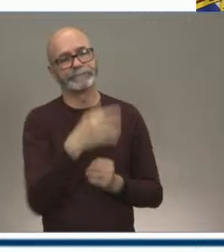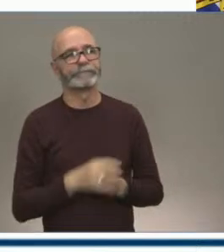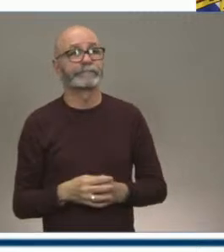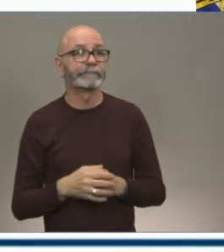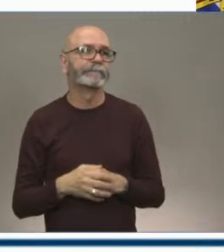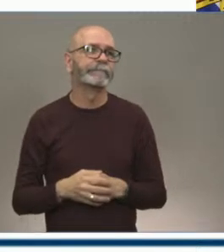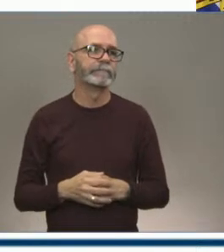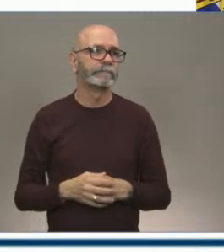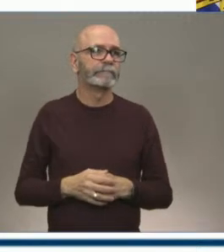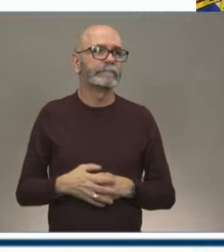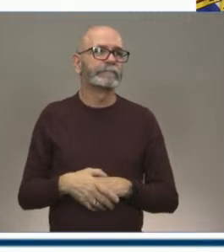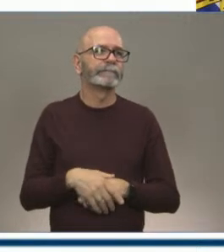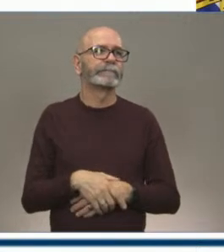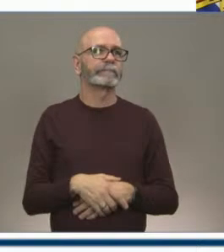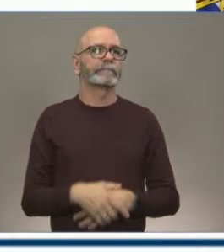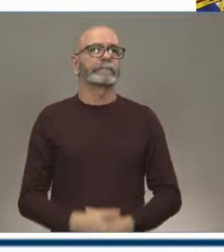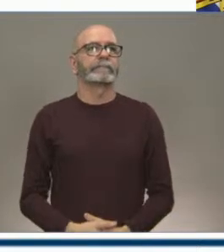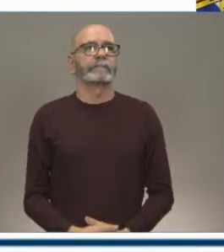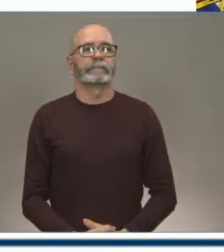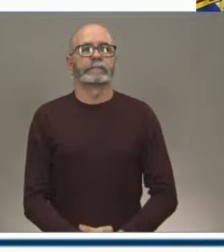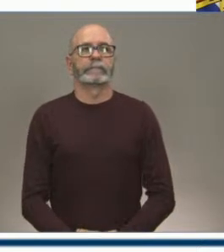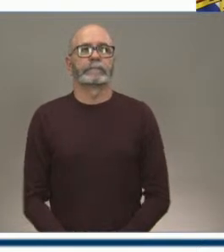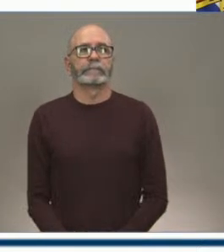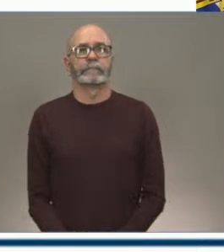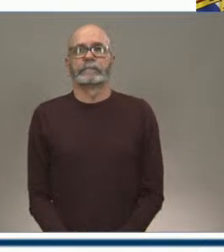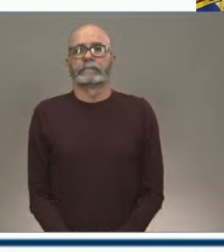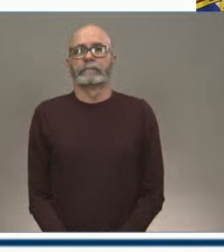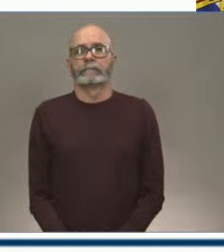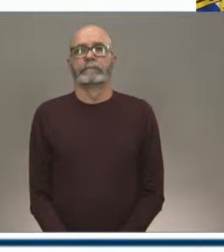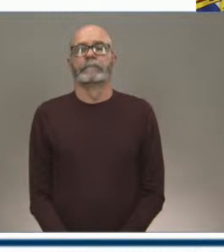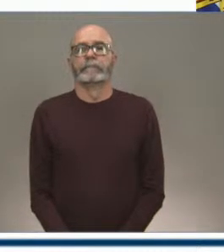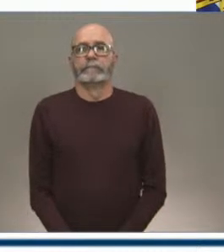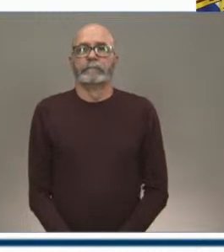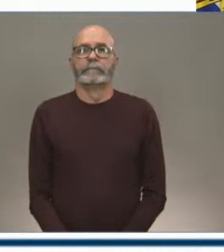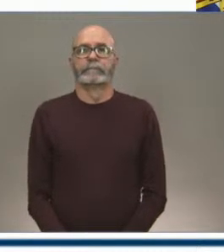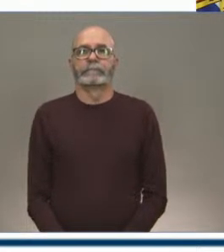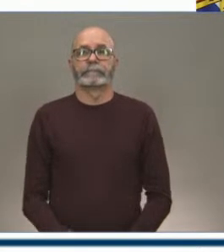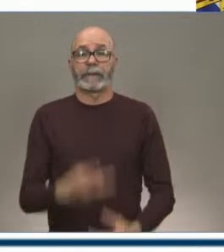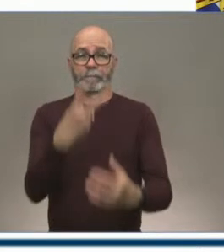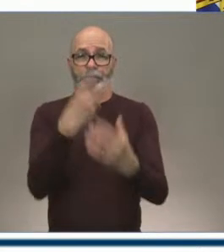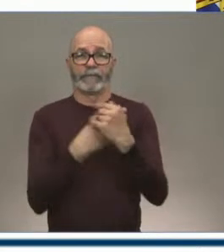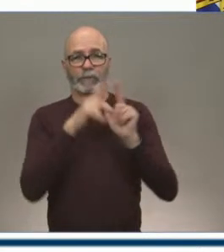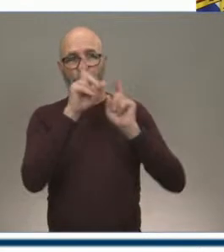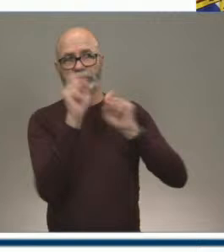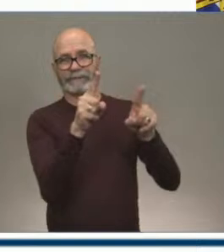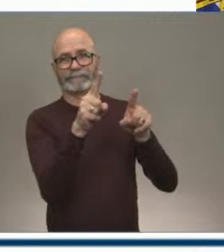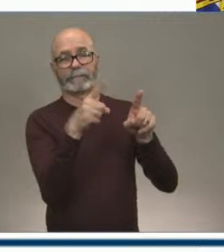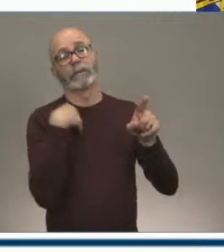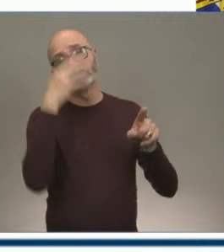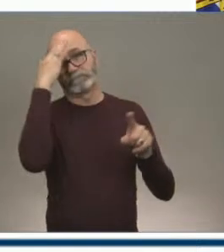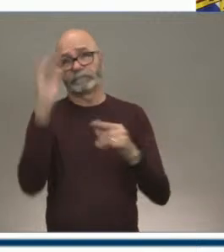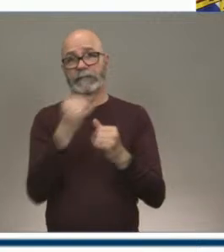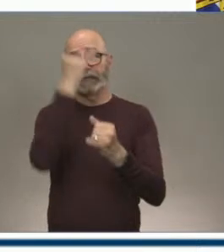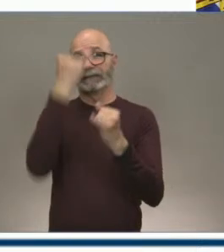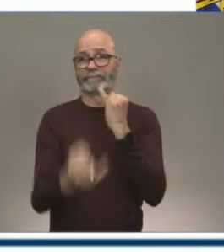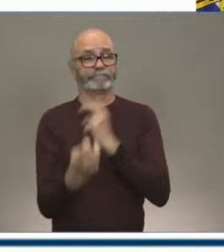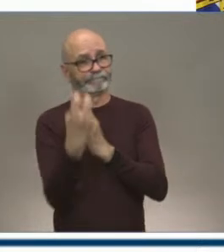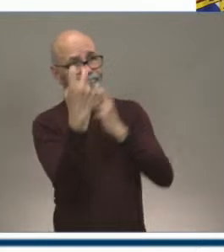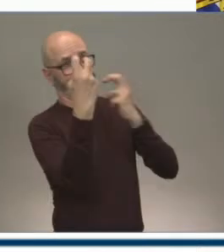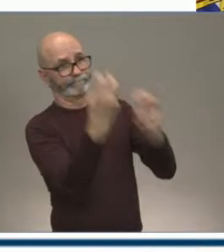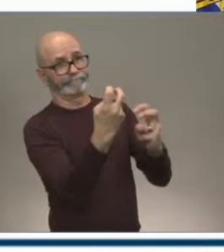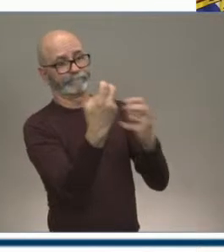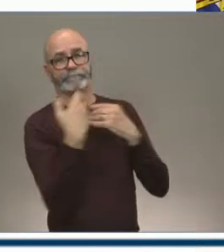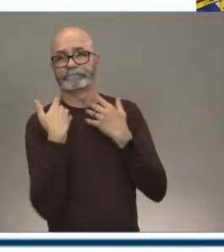Strang. As you both pointed out, it's your last time together doing the COVID update. And I'm just wondering if you have any personal reflections on